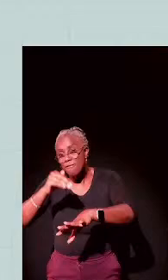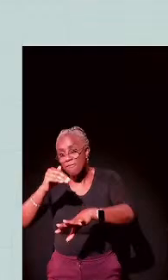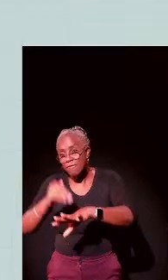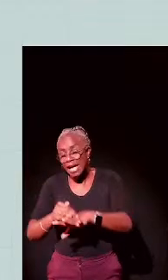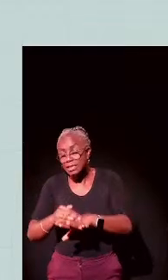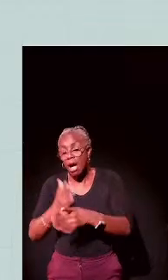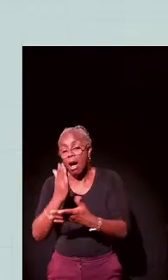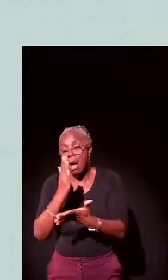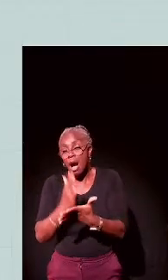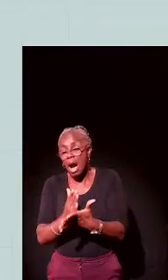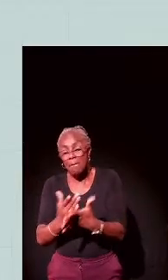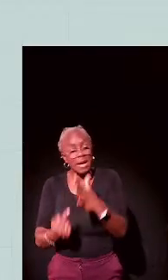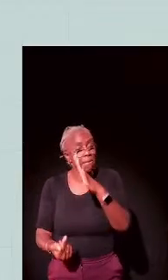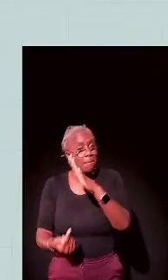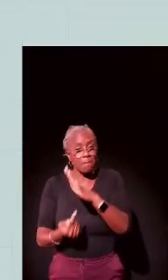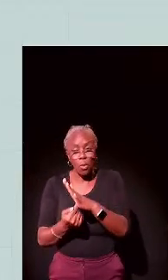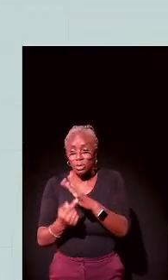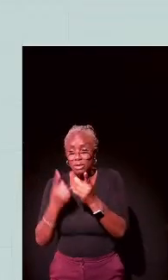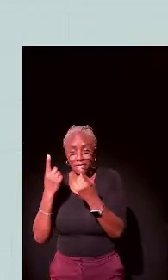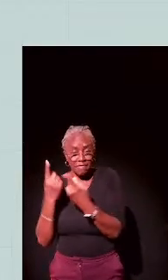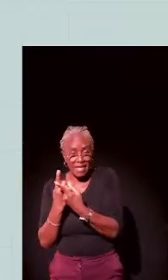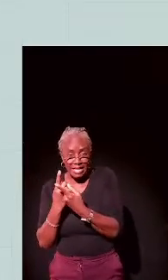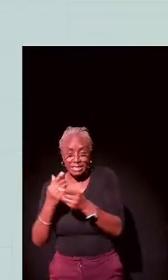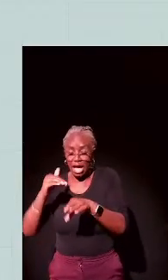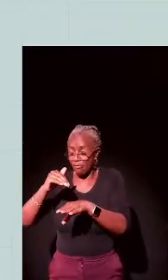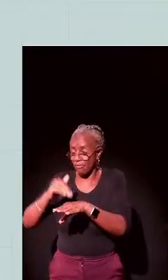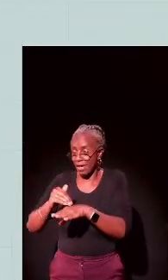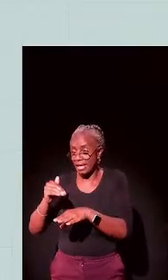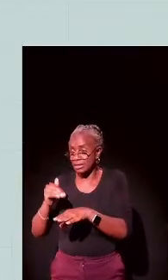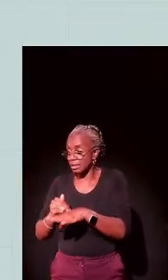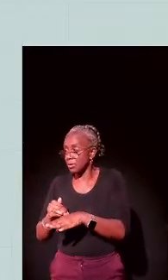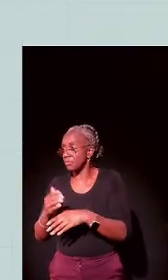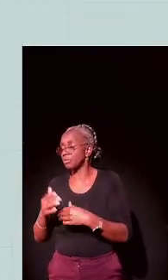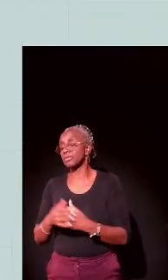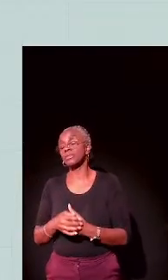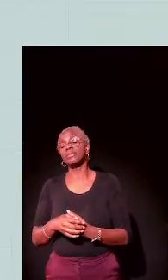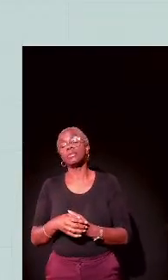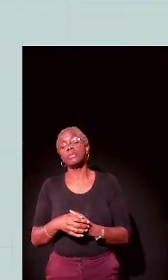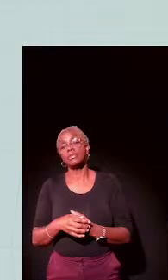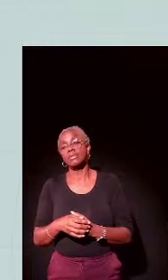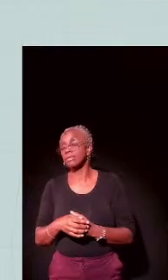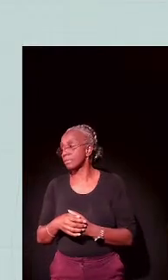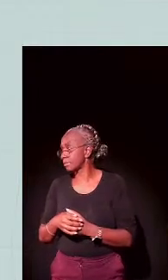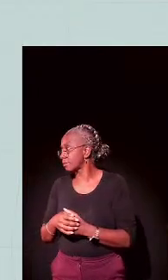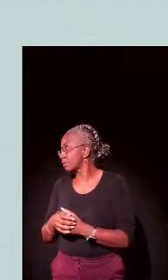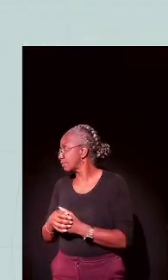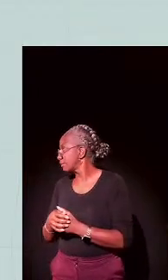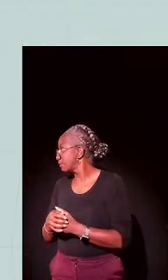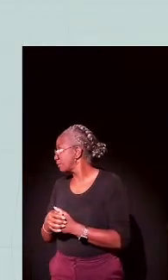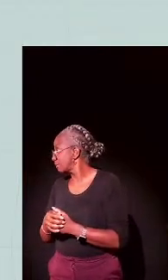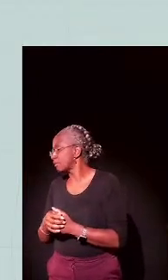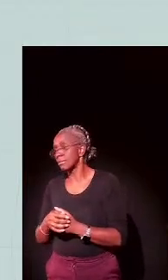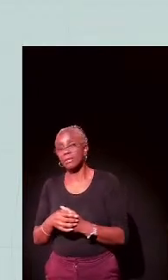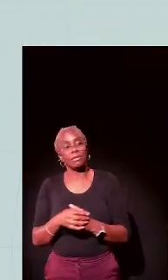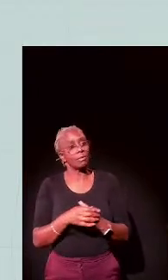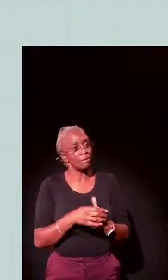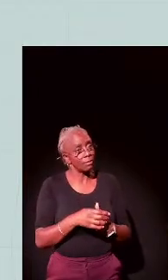quite important. And as really important avenues of personal development and just participation in society in general.